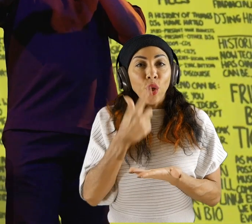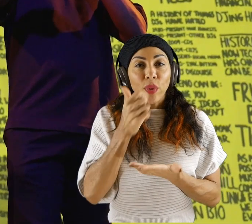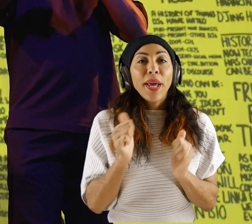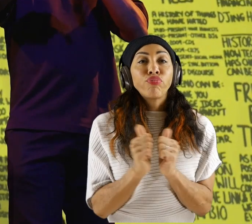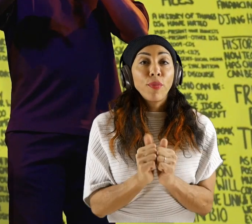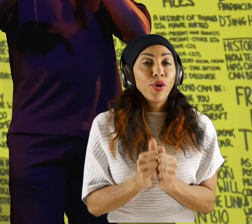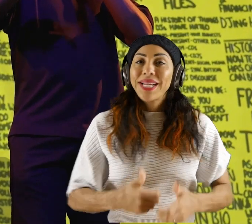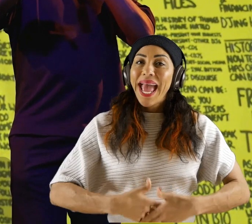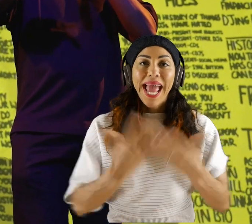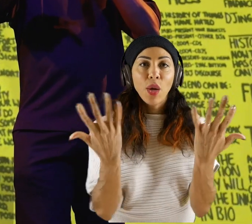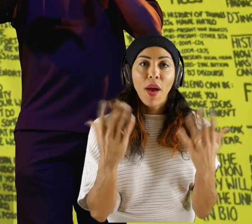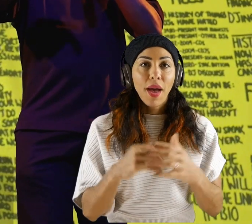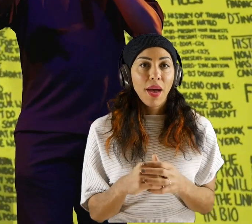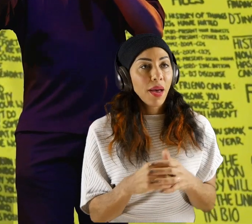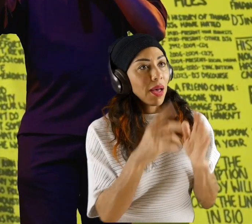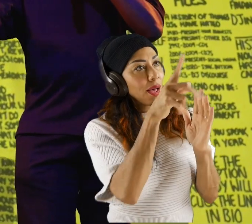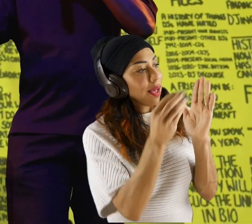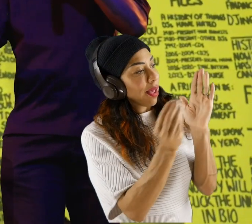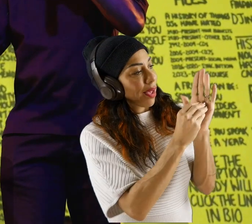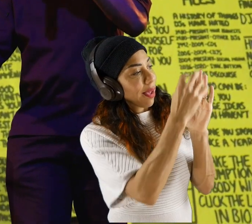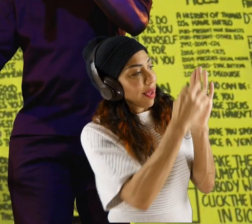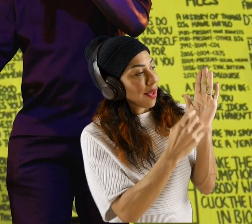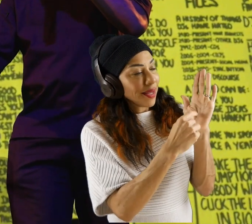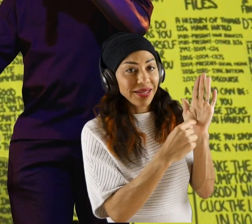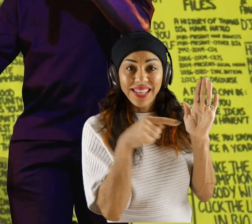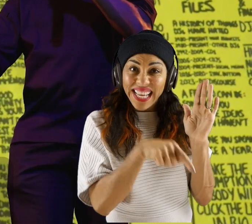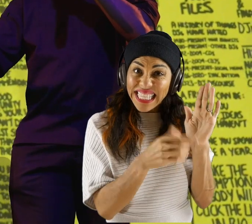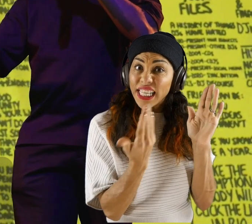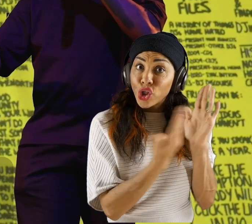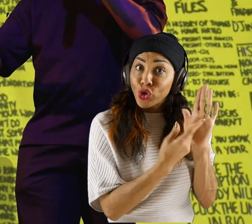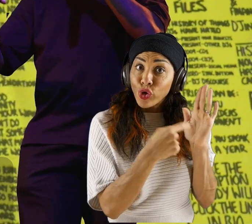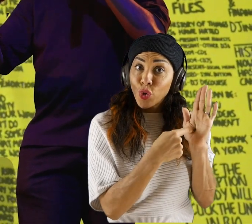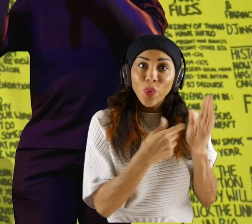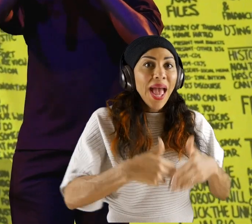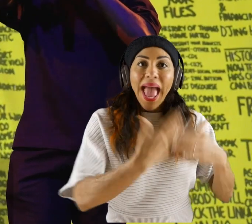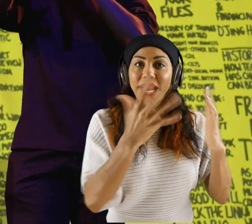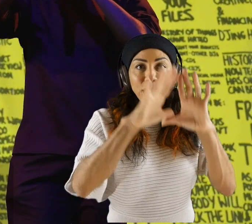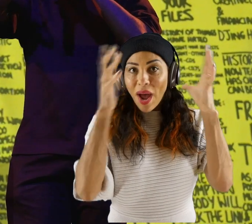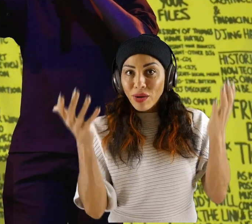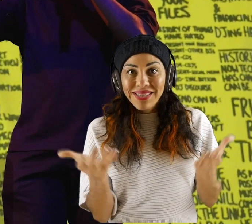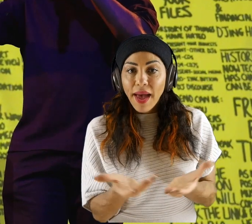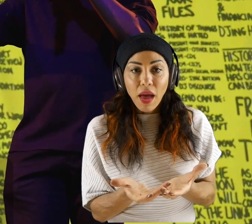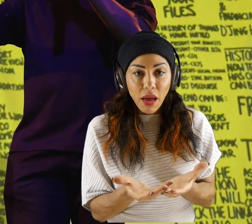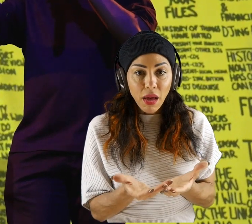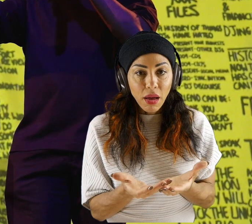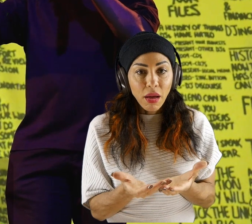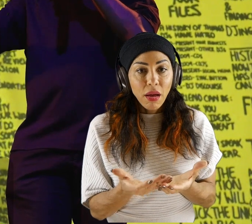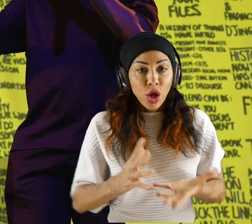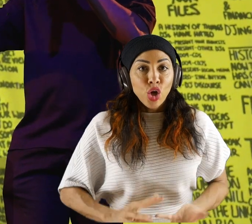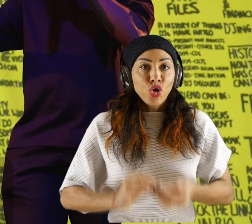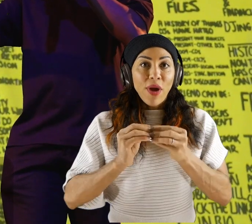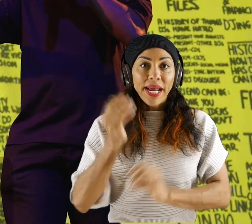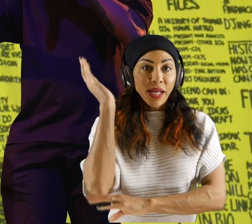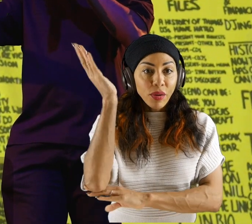of the squares on this thing is like, is this still true at scale? Is create your own lecture still true in Sao